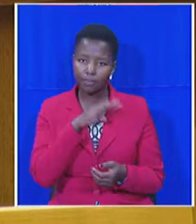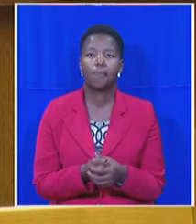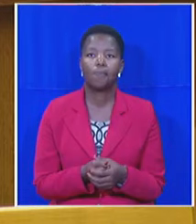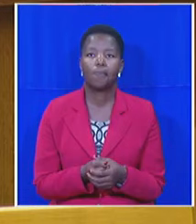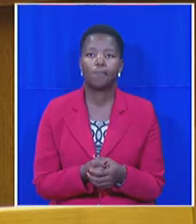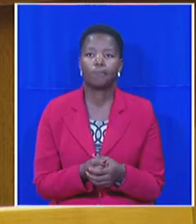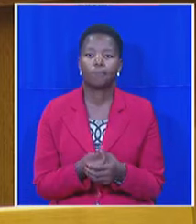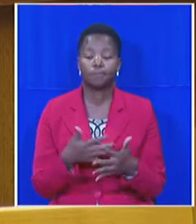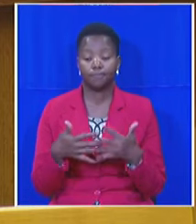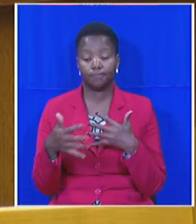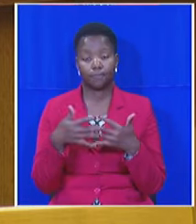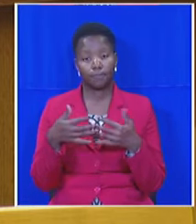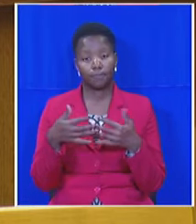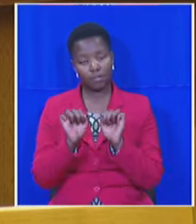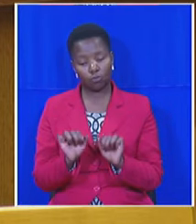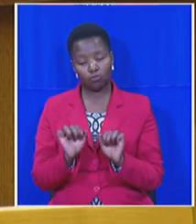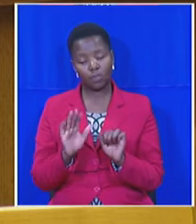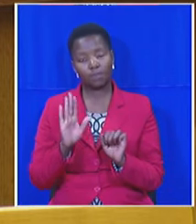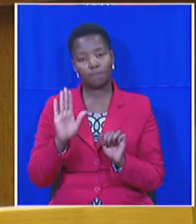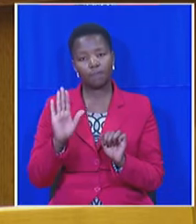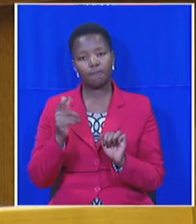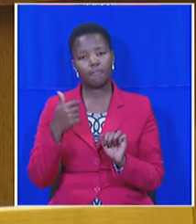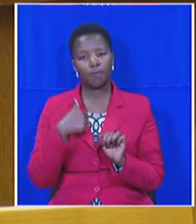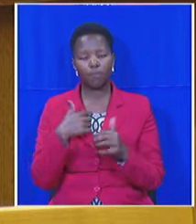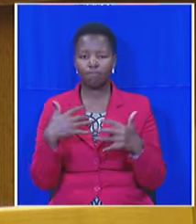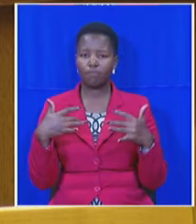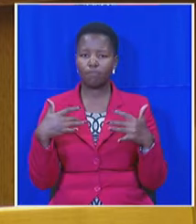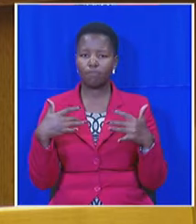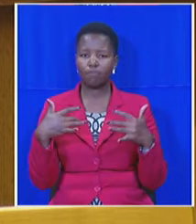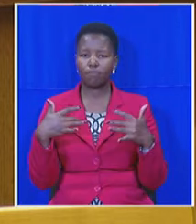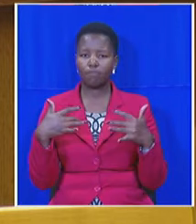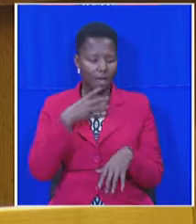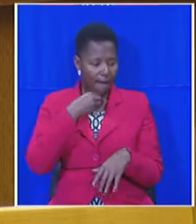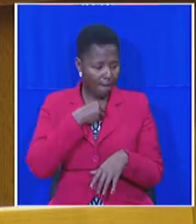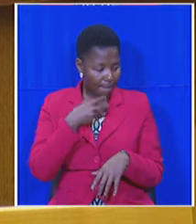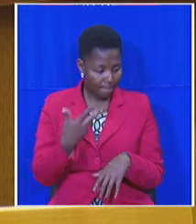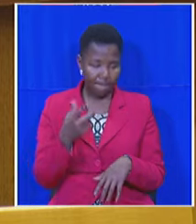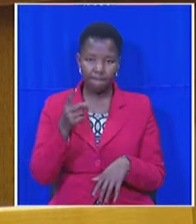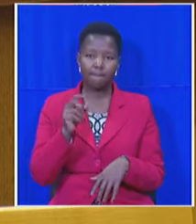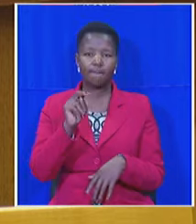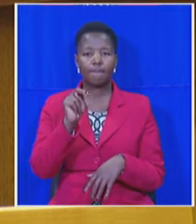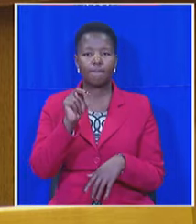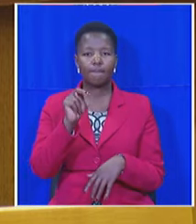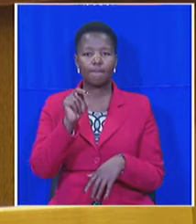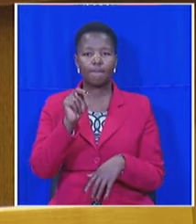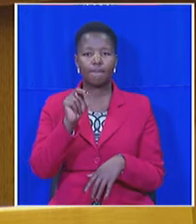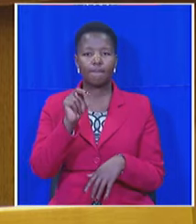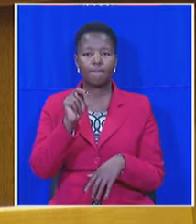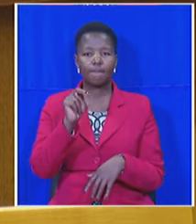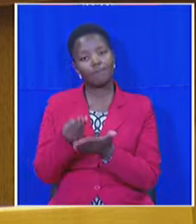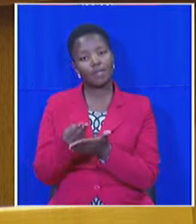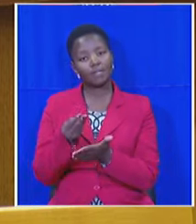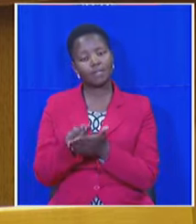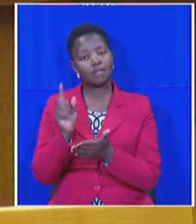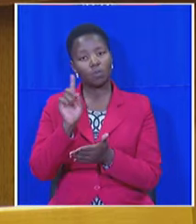Honorable Chairperson, one of the concerns we have with regards to the NSFAS funding is this, that I think the issue